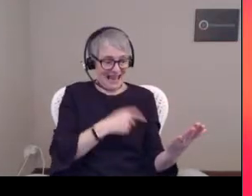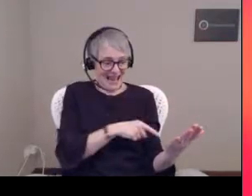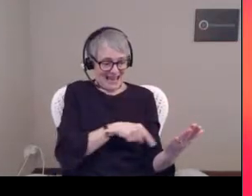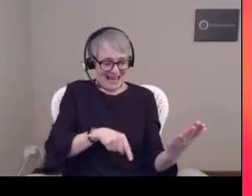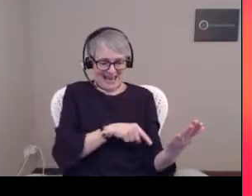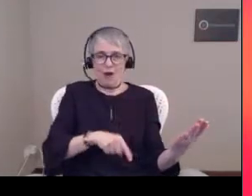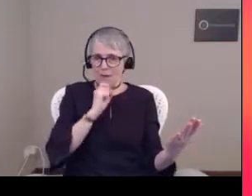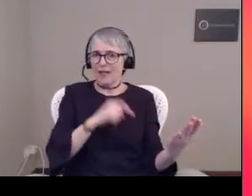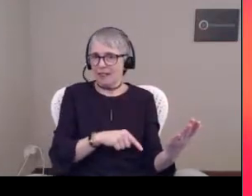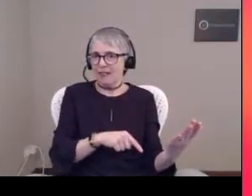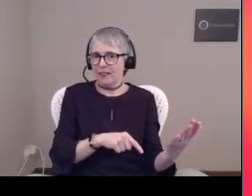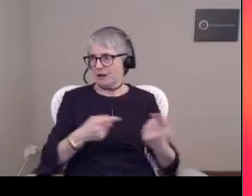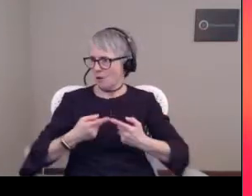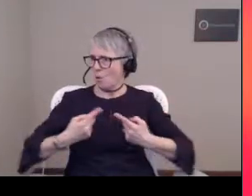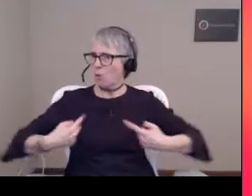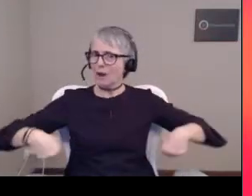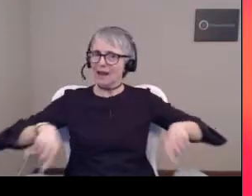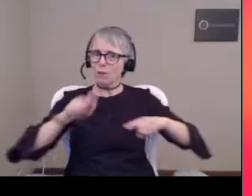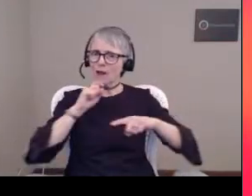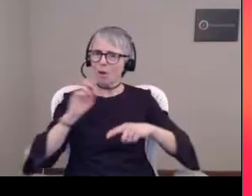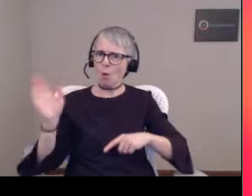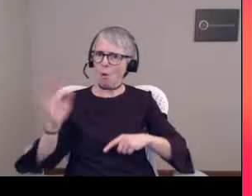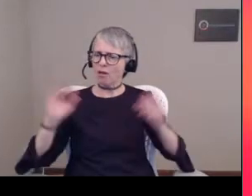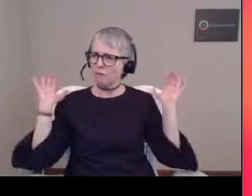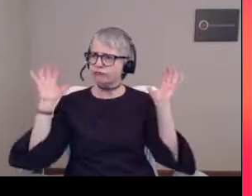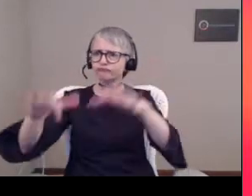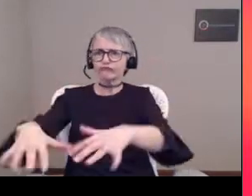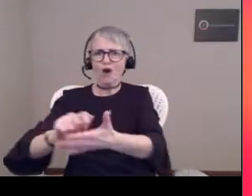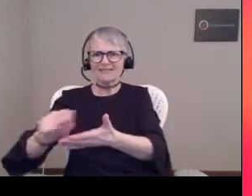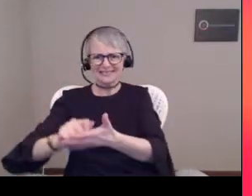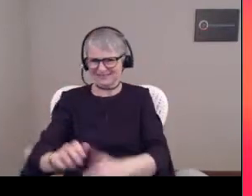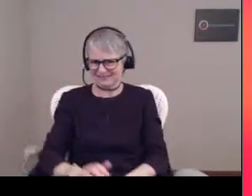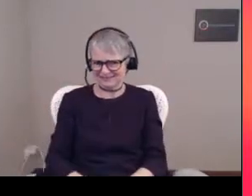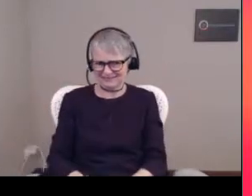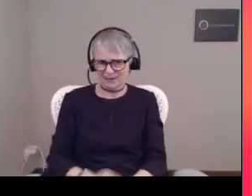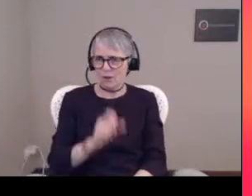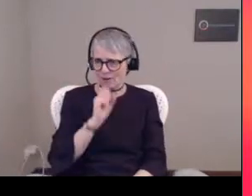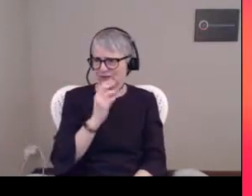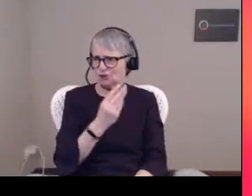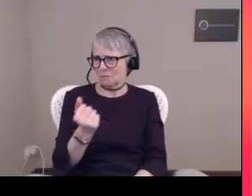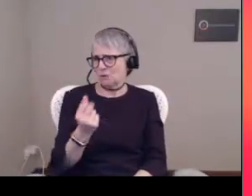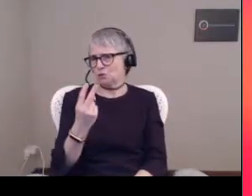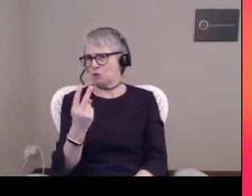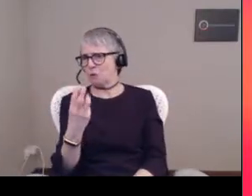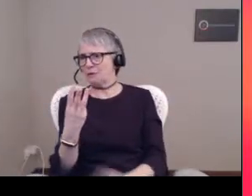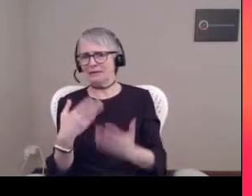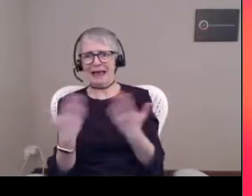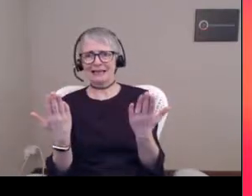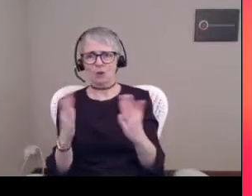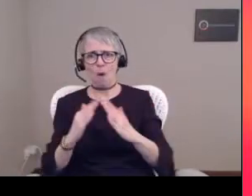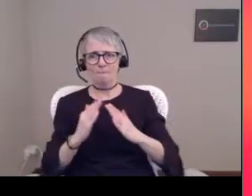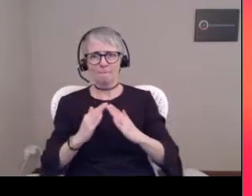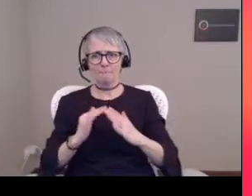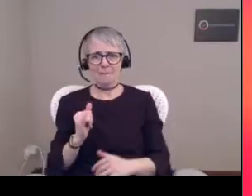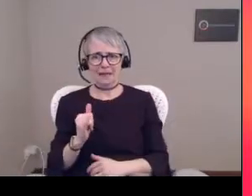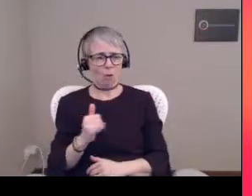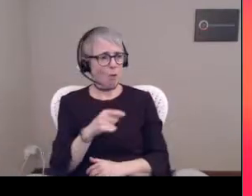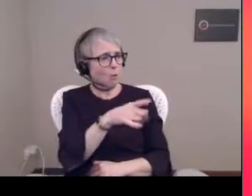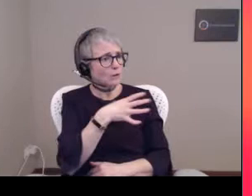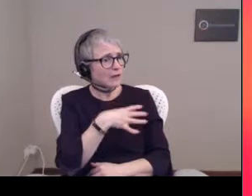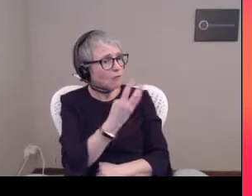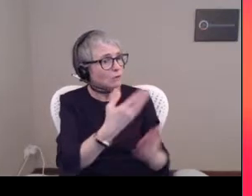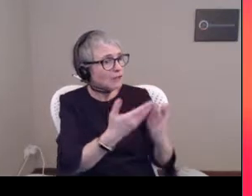home is pretty much being committed to. And if someone needs to work from home, more 3 to 4 days a week, there's absolutely